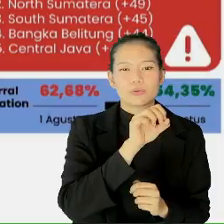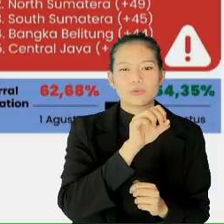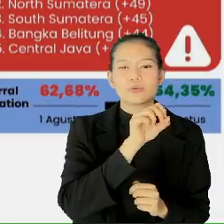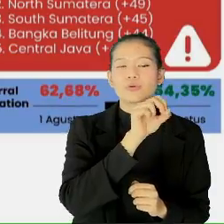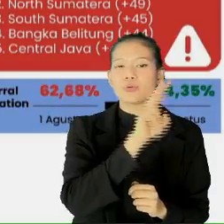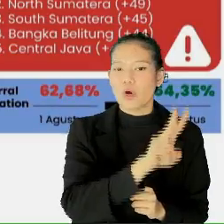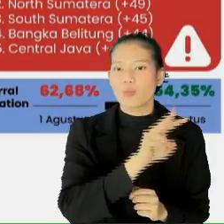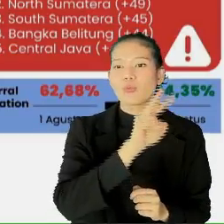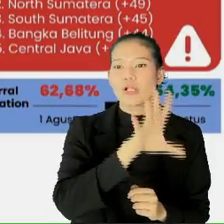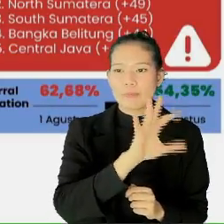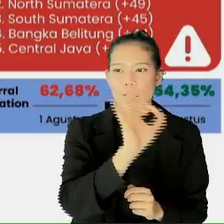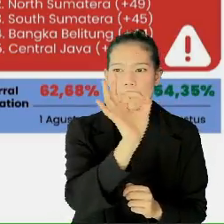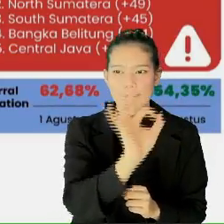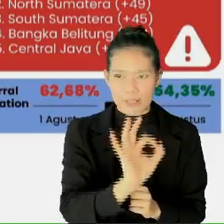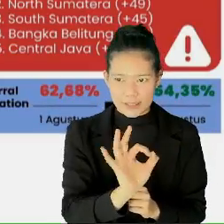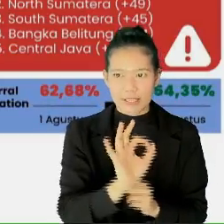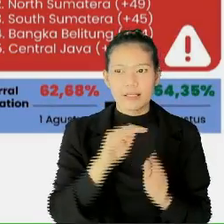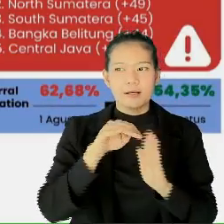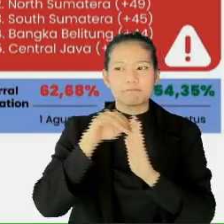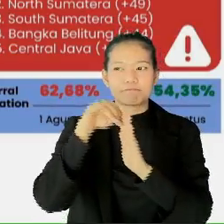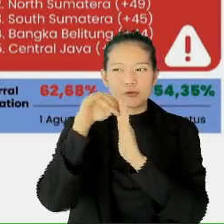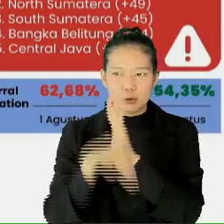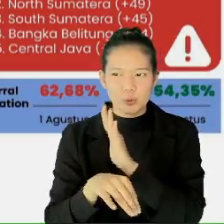25.18% down to the